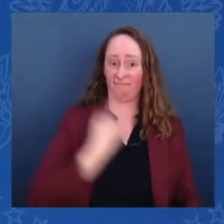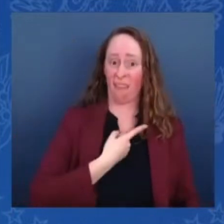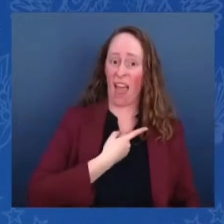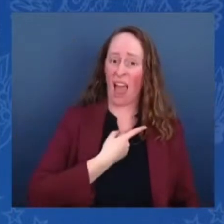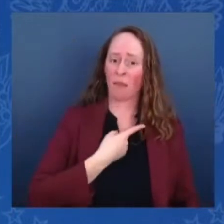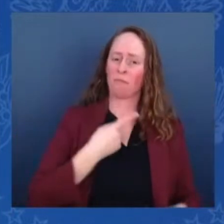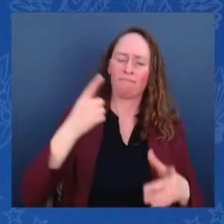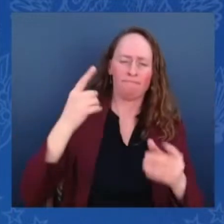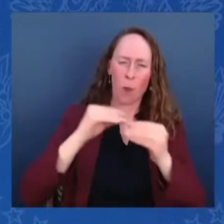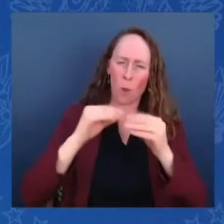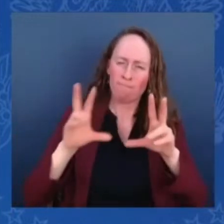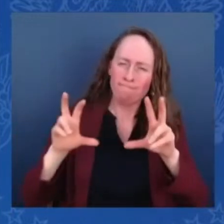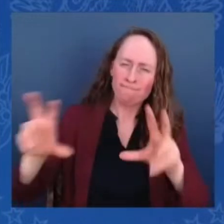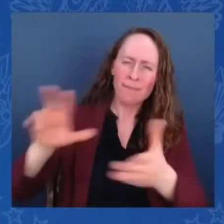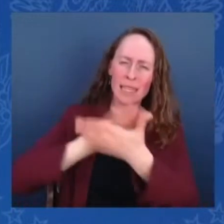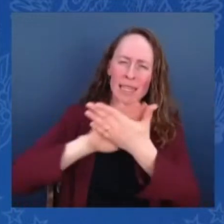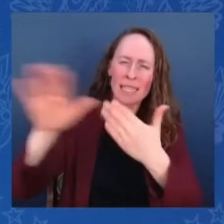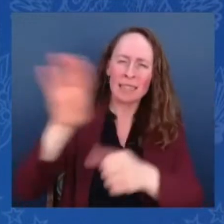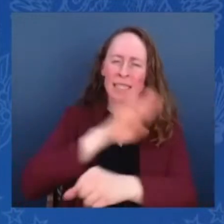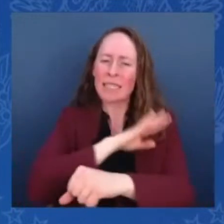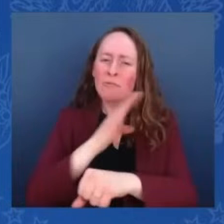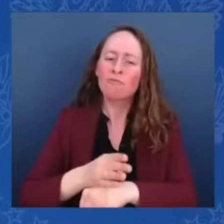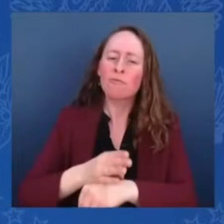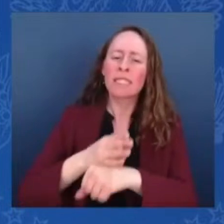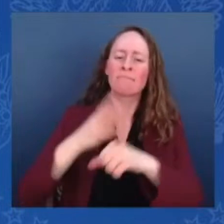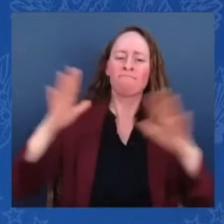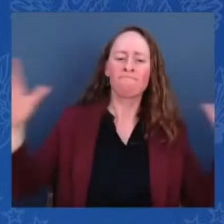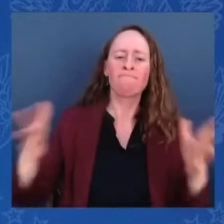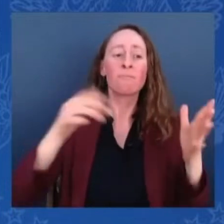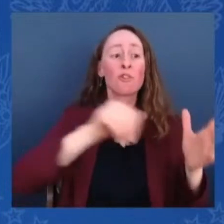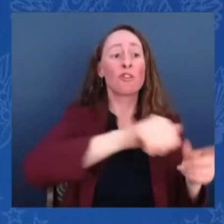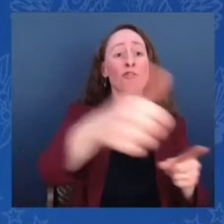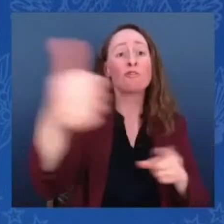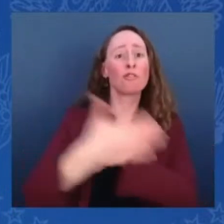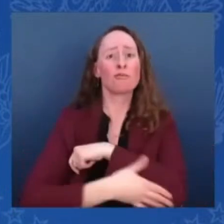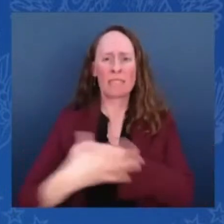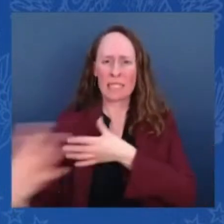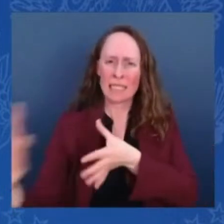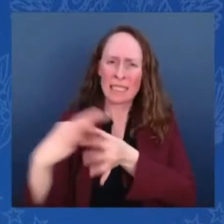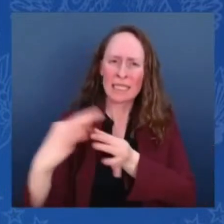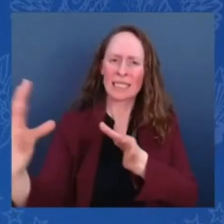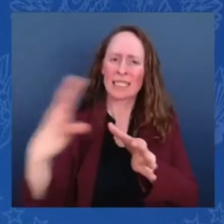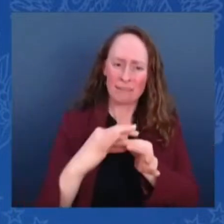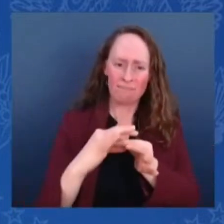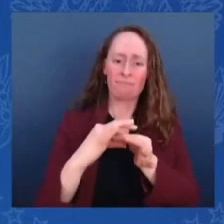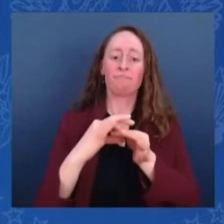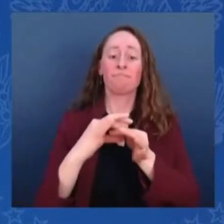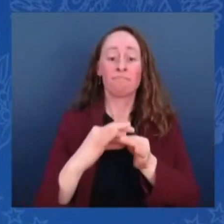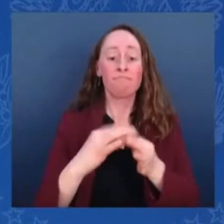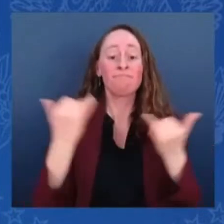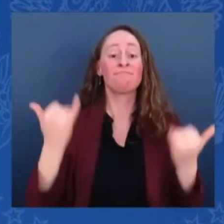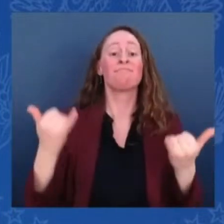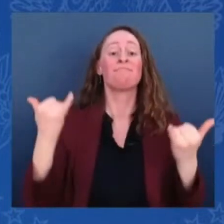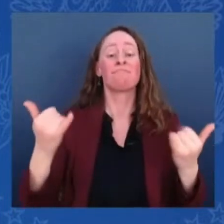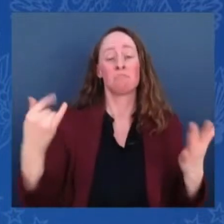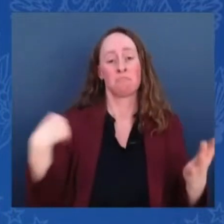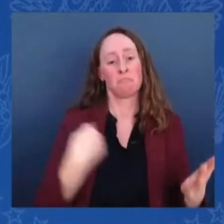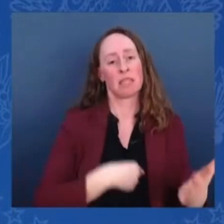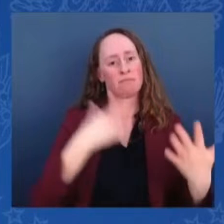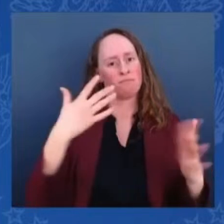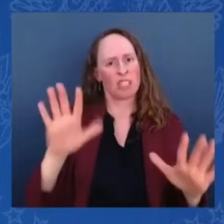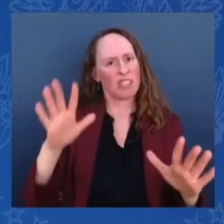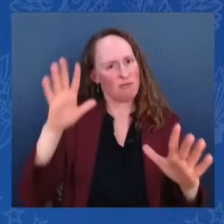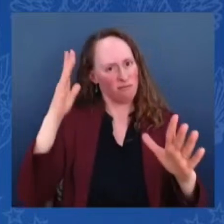join us. Thanks to our efforts, the world has reached the goal of investing $100 billion every